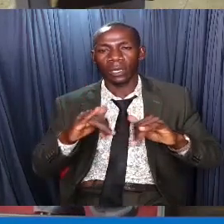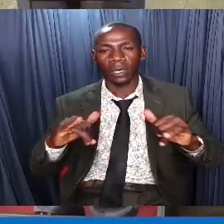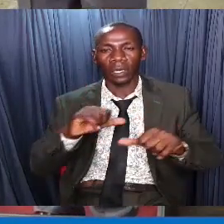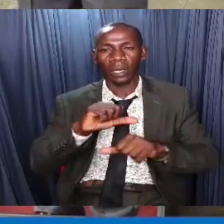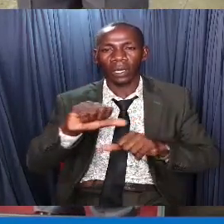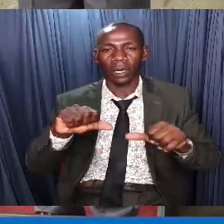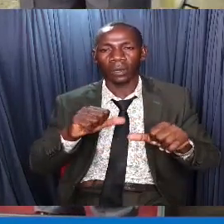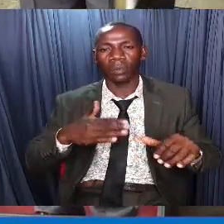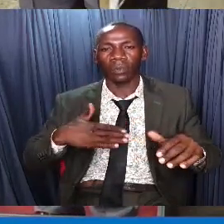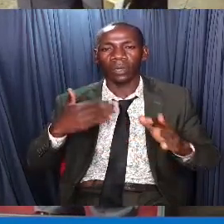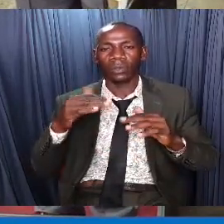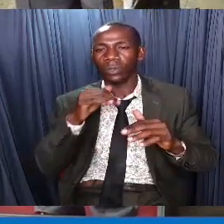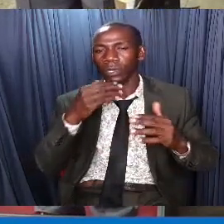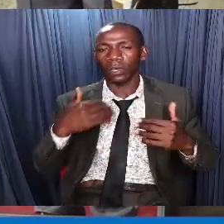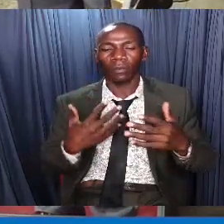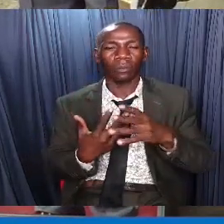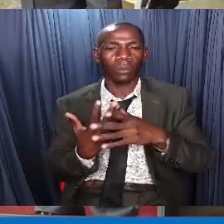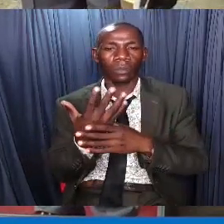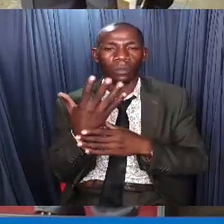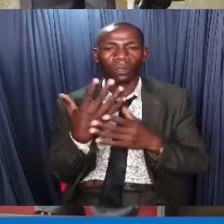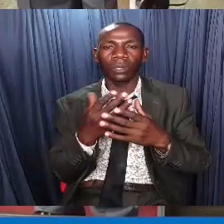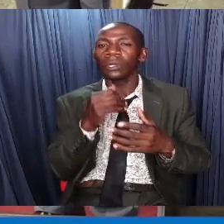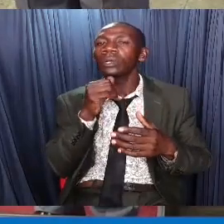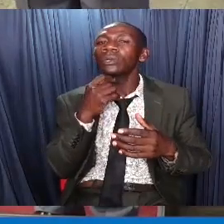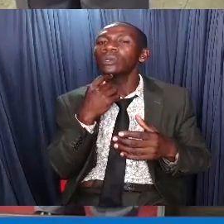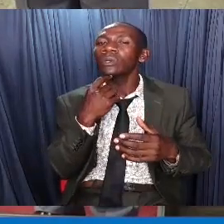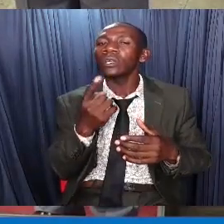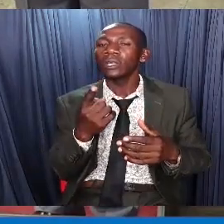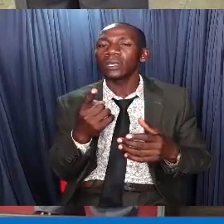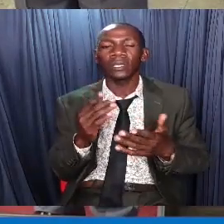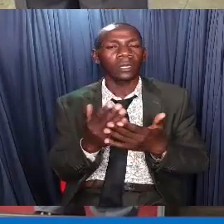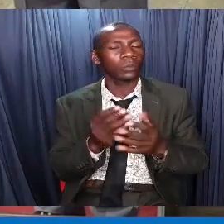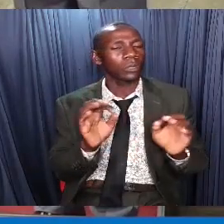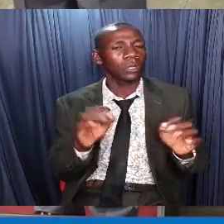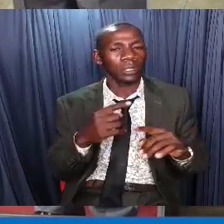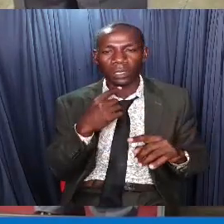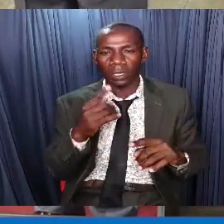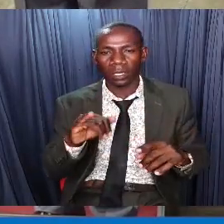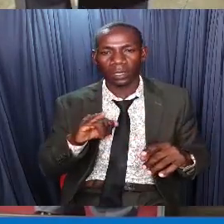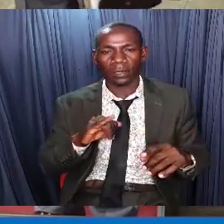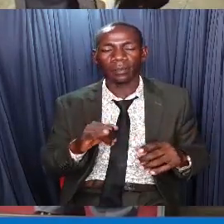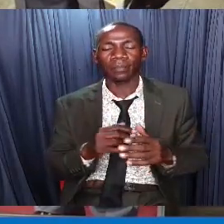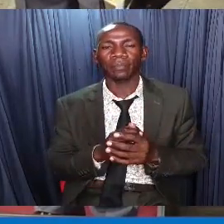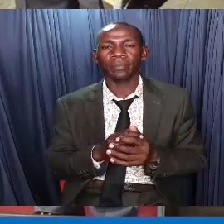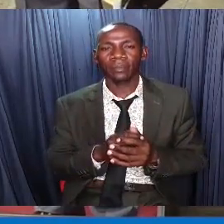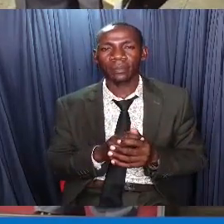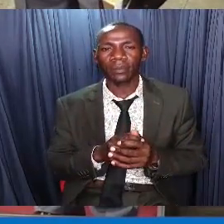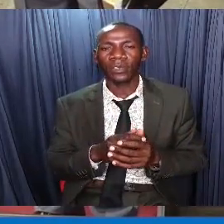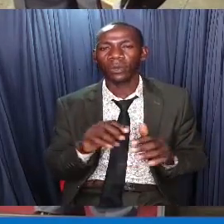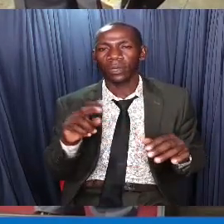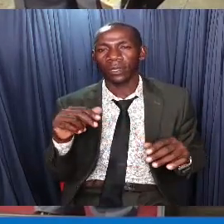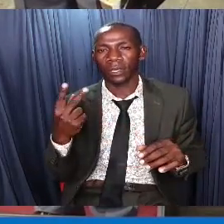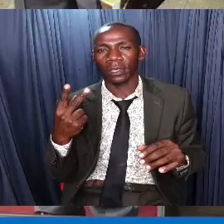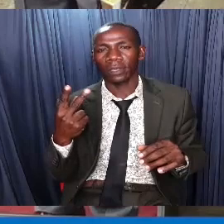my house here. Haina manyasi. It was not. Hawaambi wale wengine naambiwa mimi. My fellow guys were not told. I'm the one who was told that time. Ah.